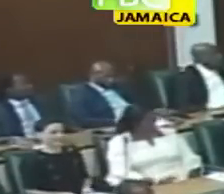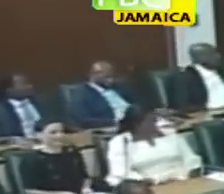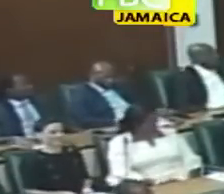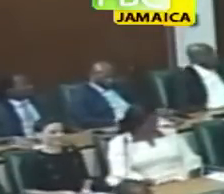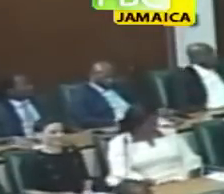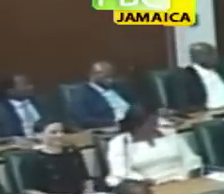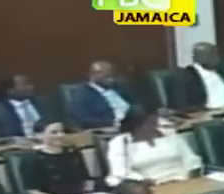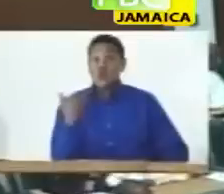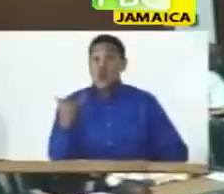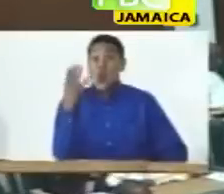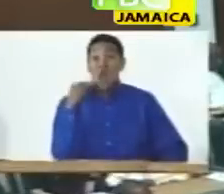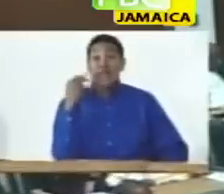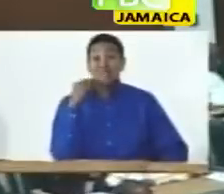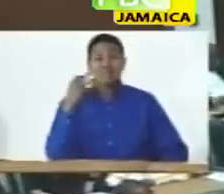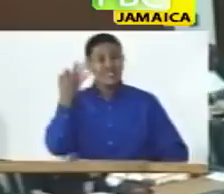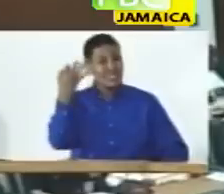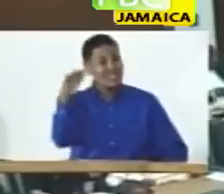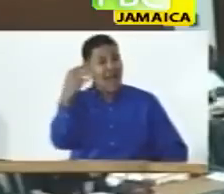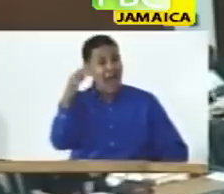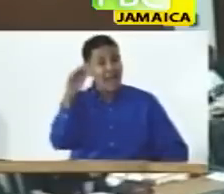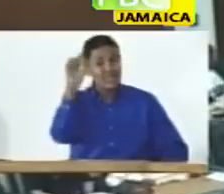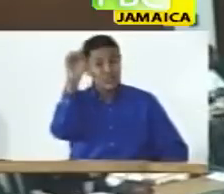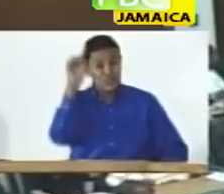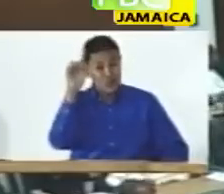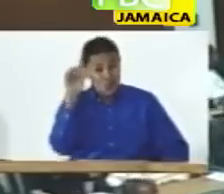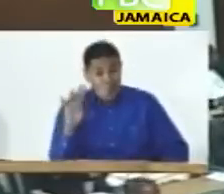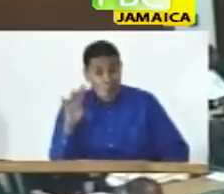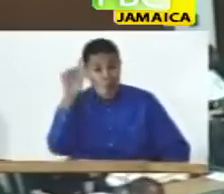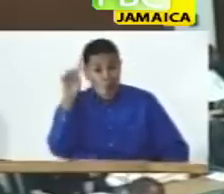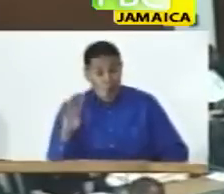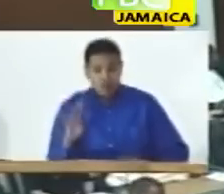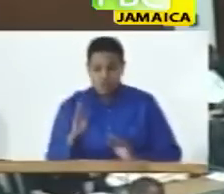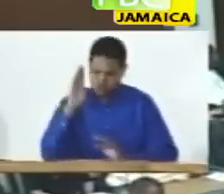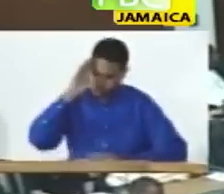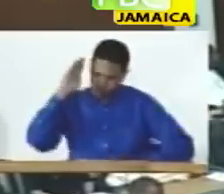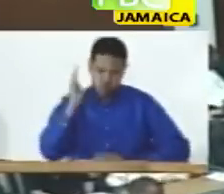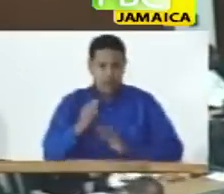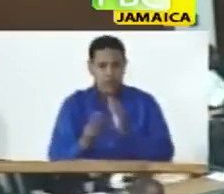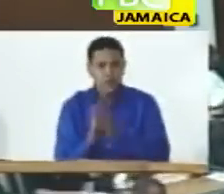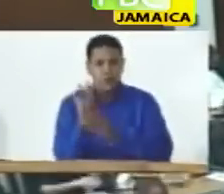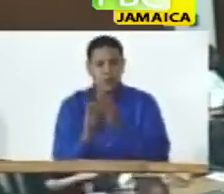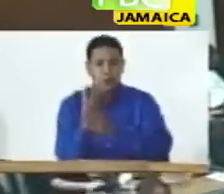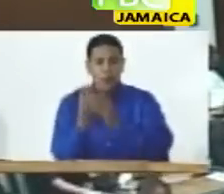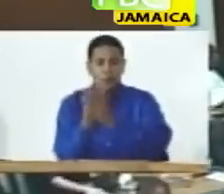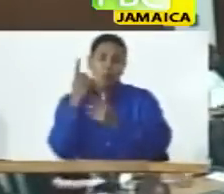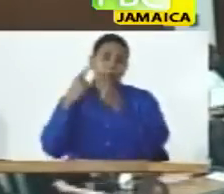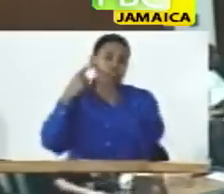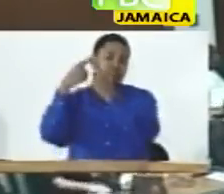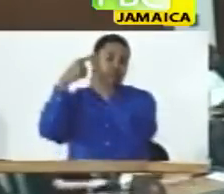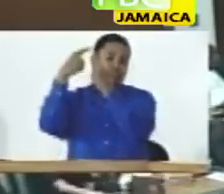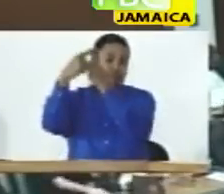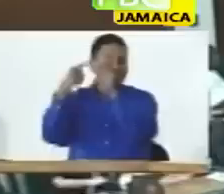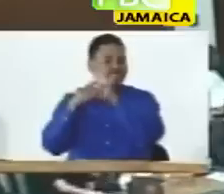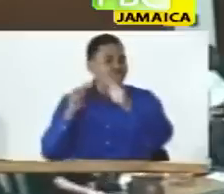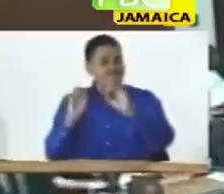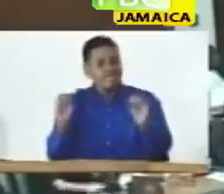We have experienced 19 consecutive quarters of positive economic growth.